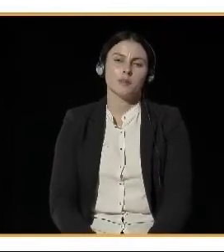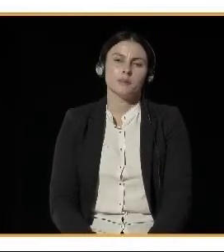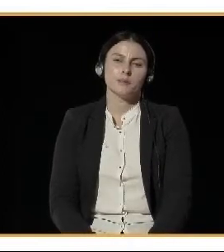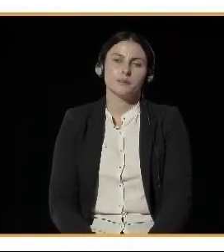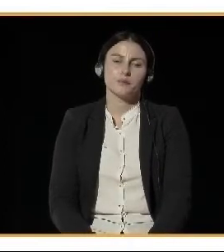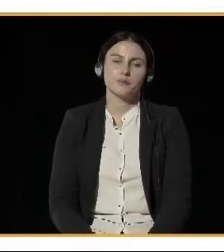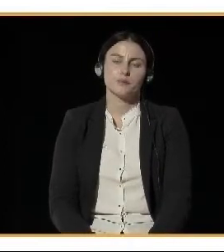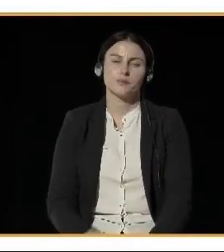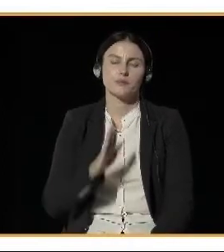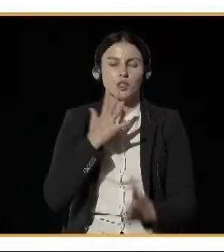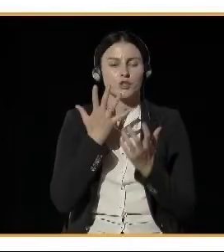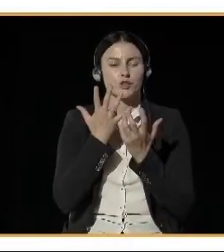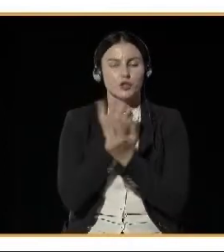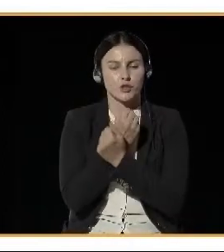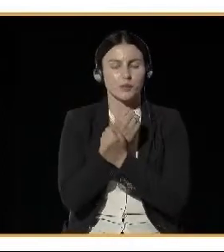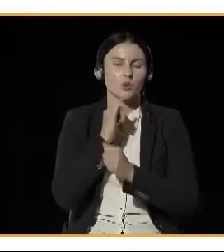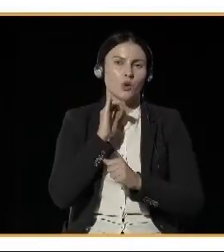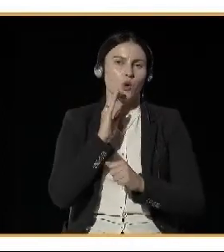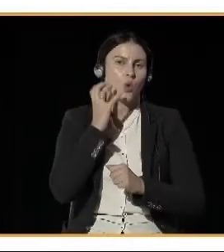indicator, voluntary action.